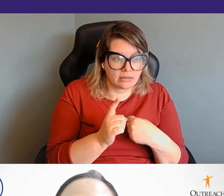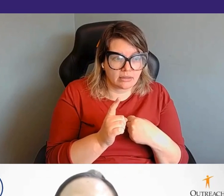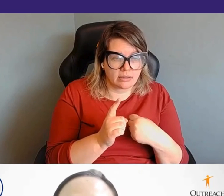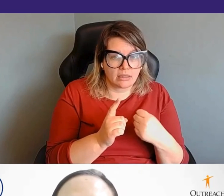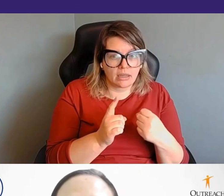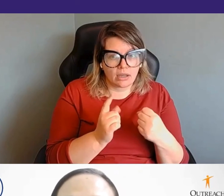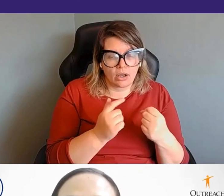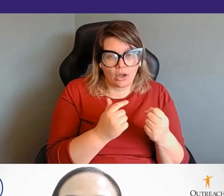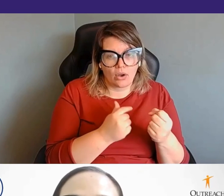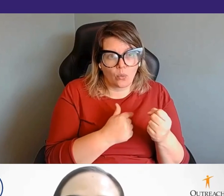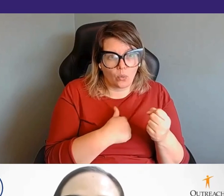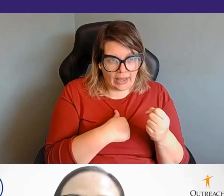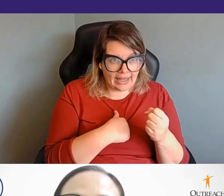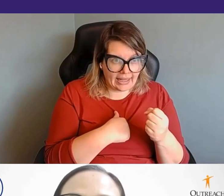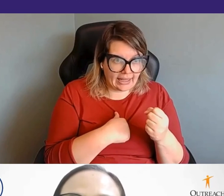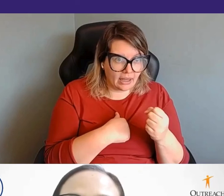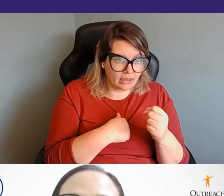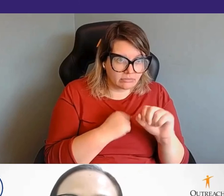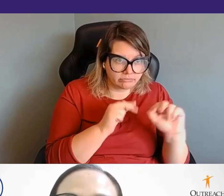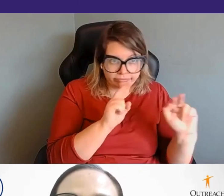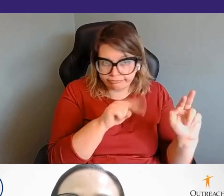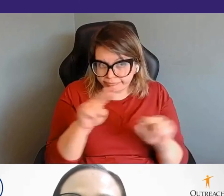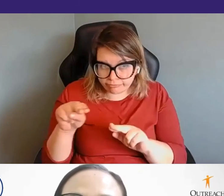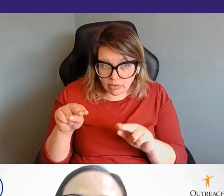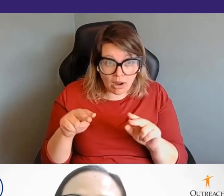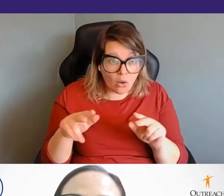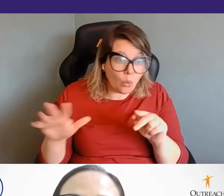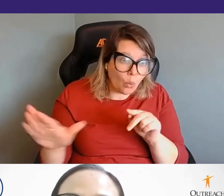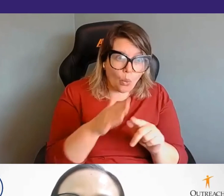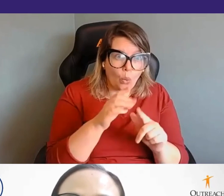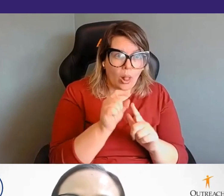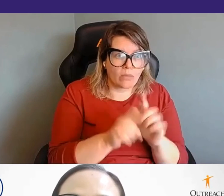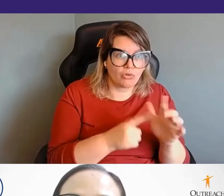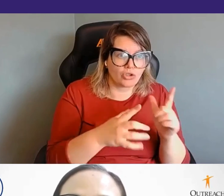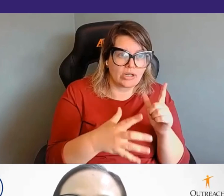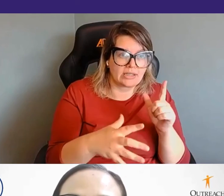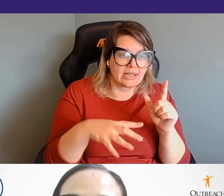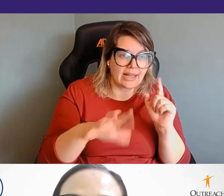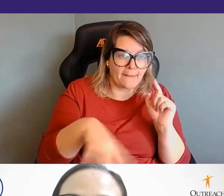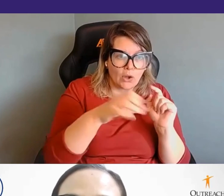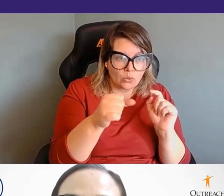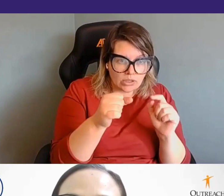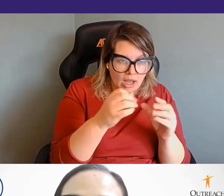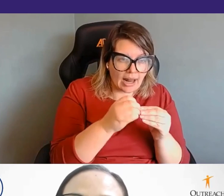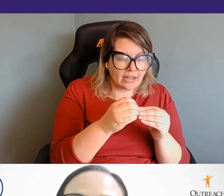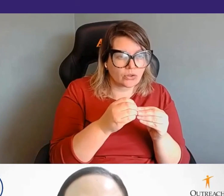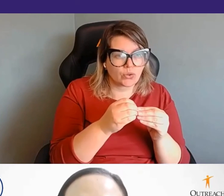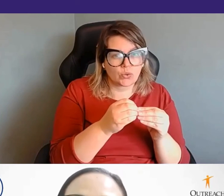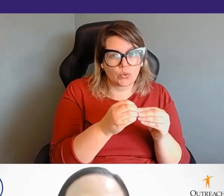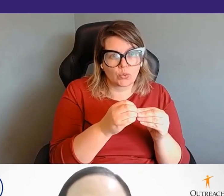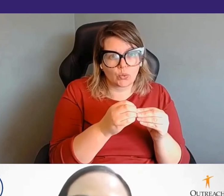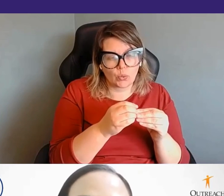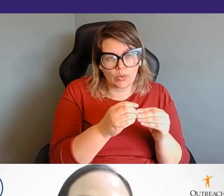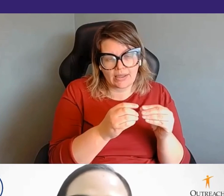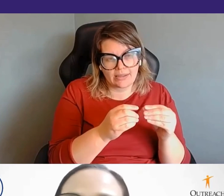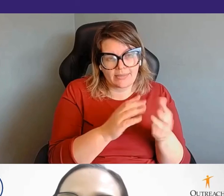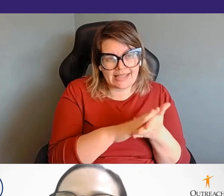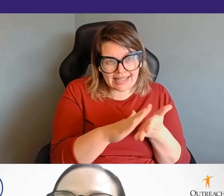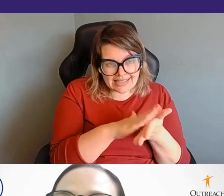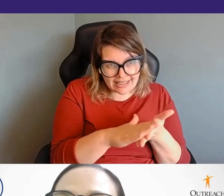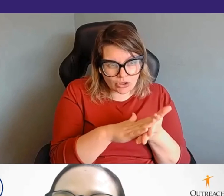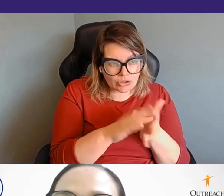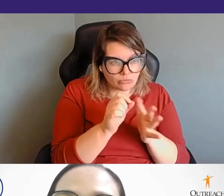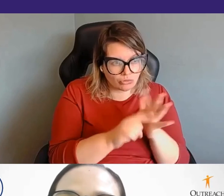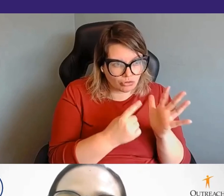across all the evaluations done in Cambodia, specific to their sanitation projects. And